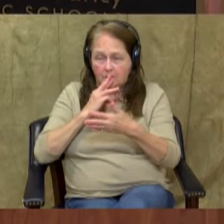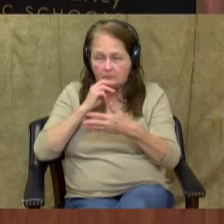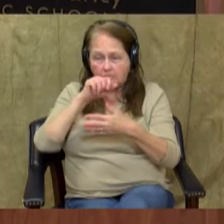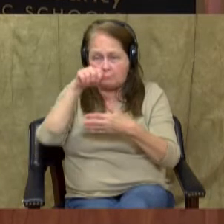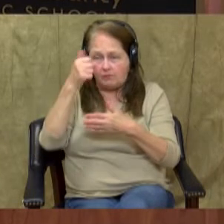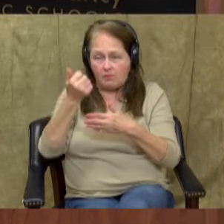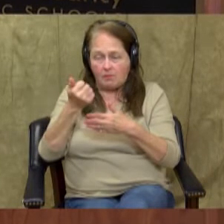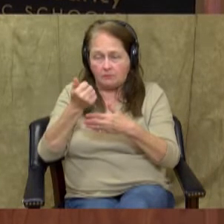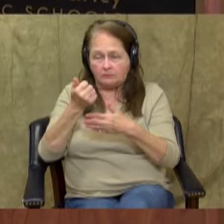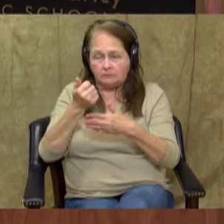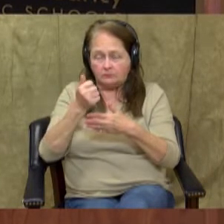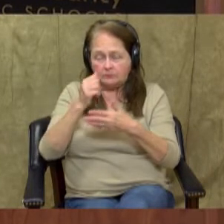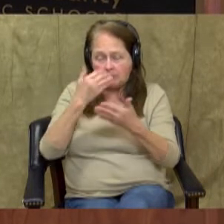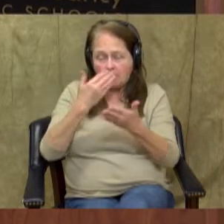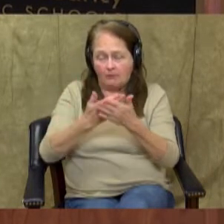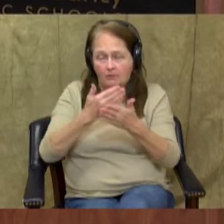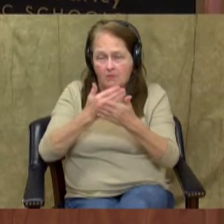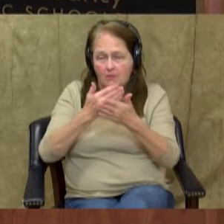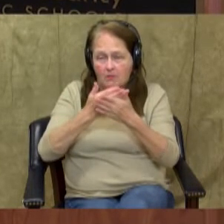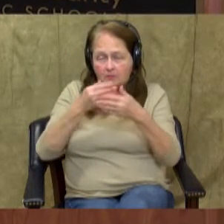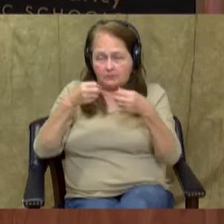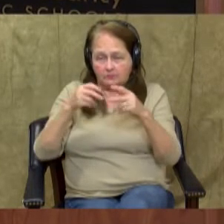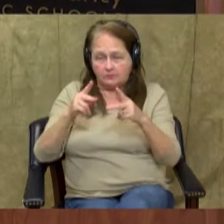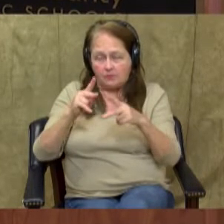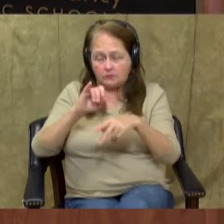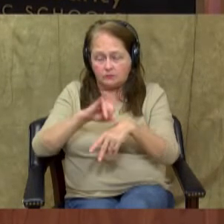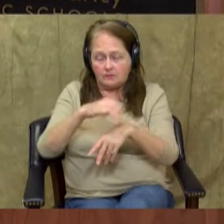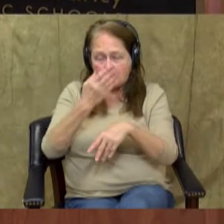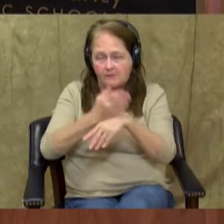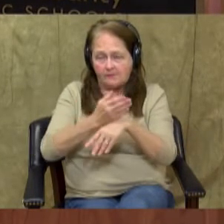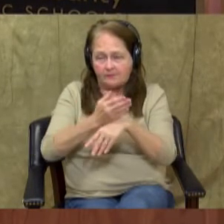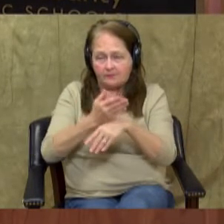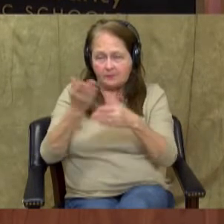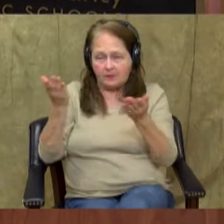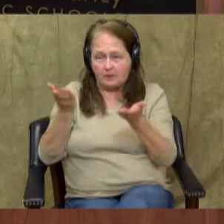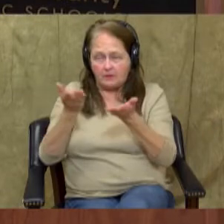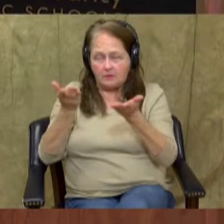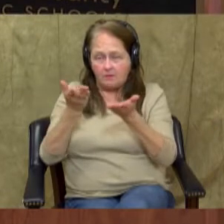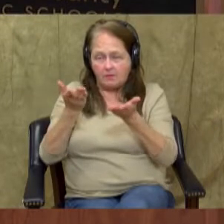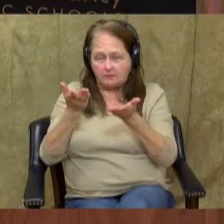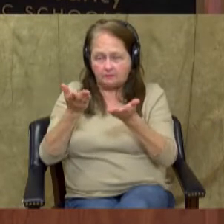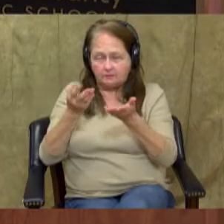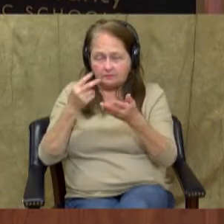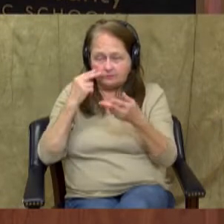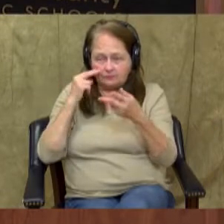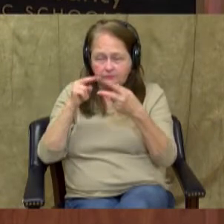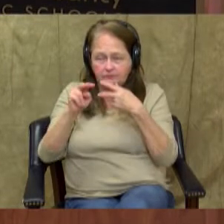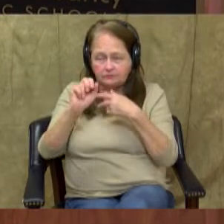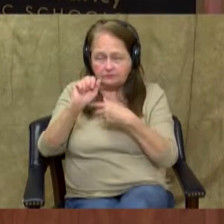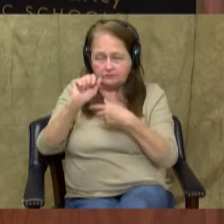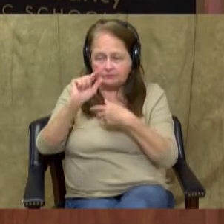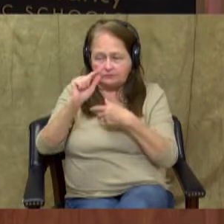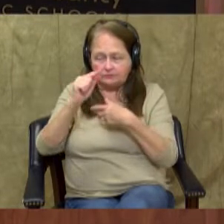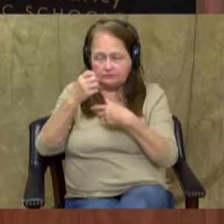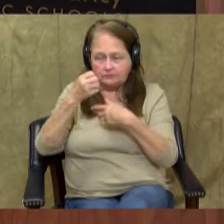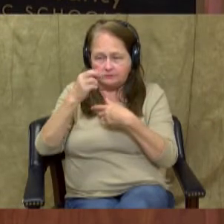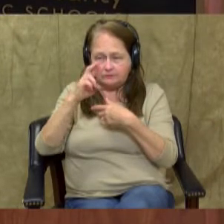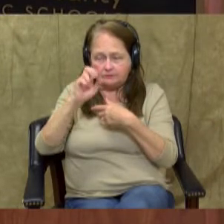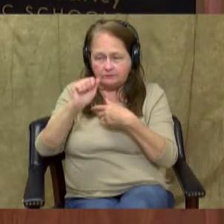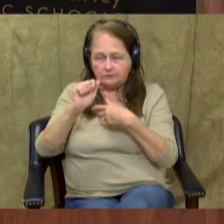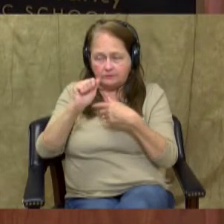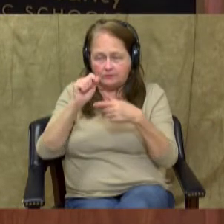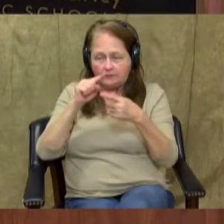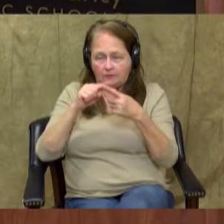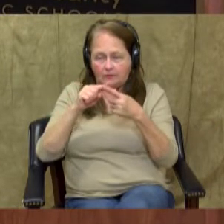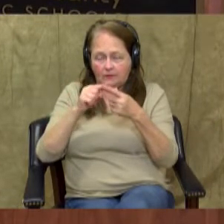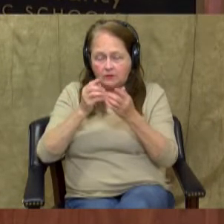Another pull factor are economic opportunities, jobs. Here's a view of Algiers, Algeria. Many people are